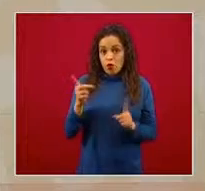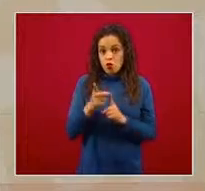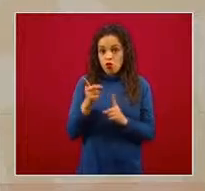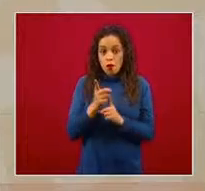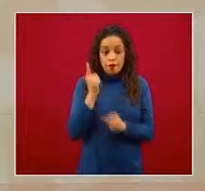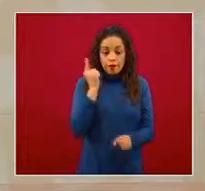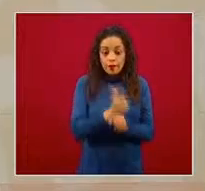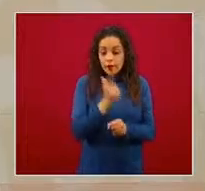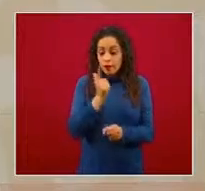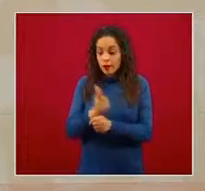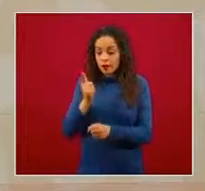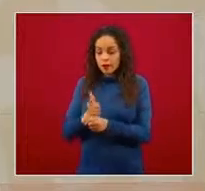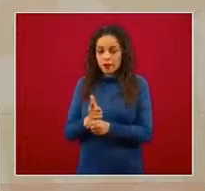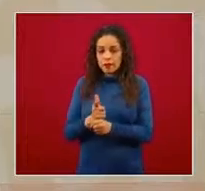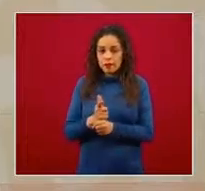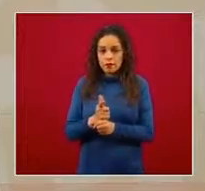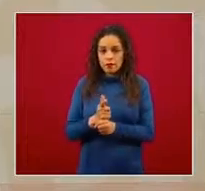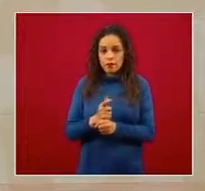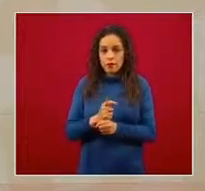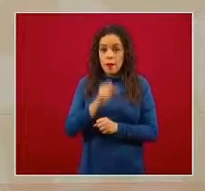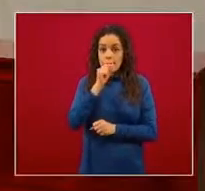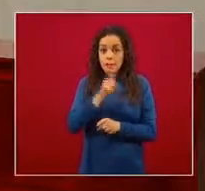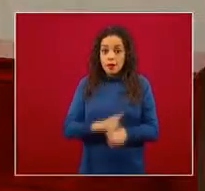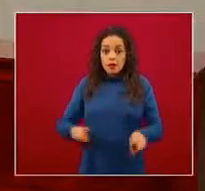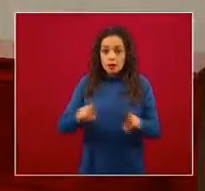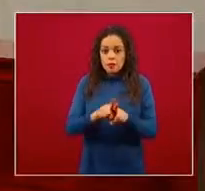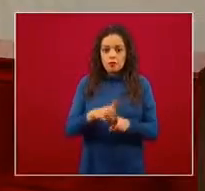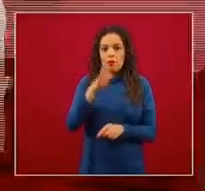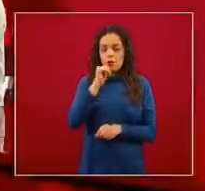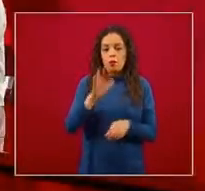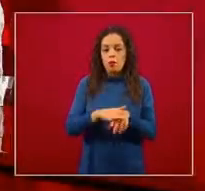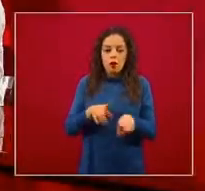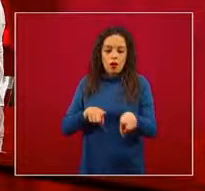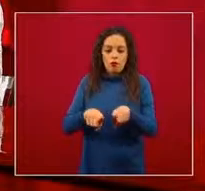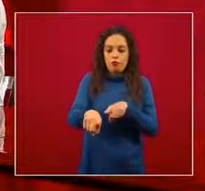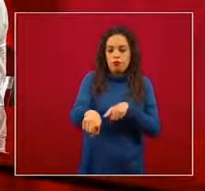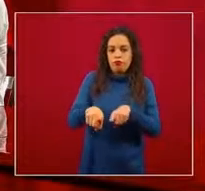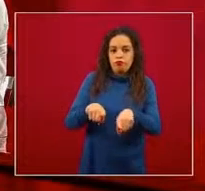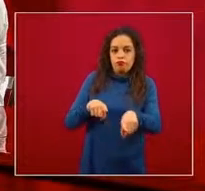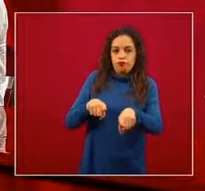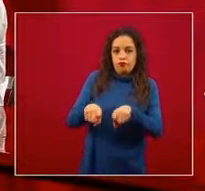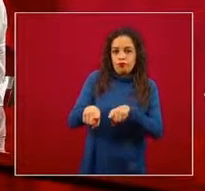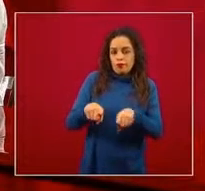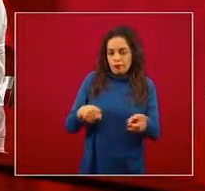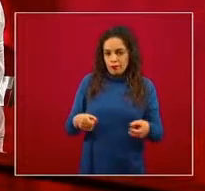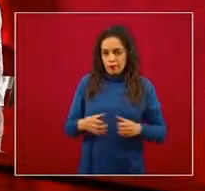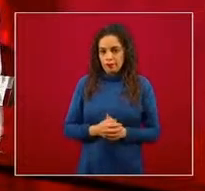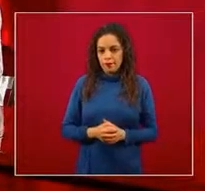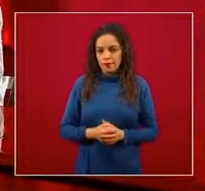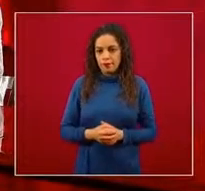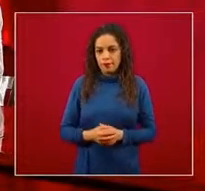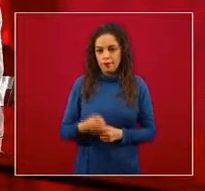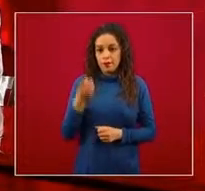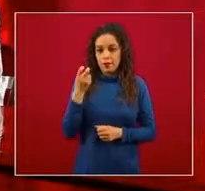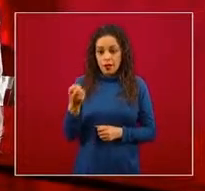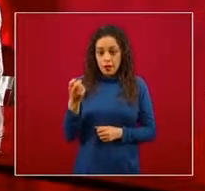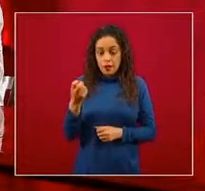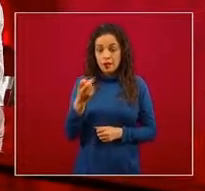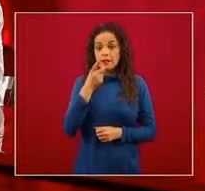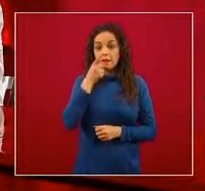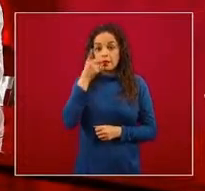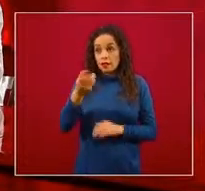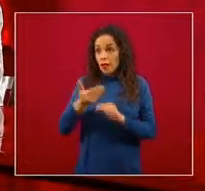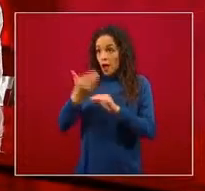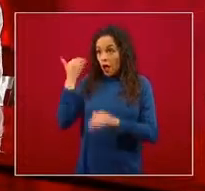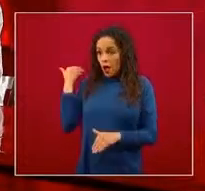is specific to each location. So for the Mexican Valley, that was our forecast, and that happened.